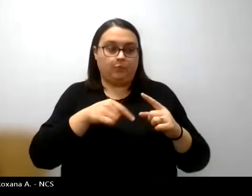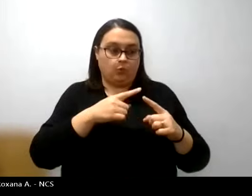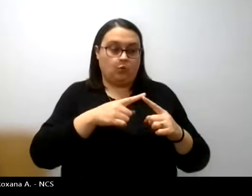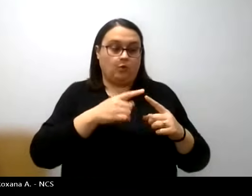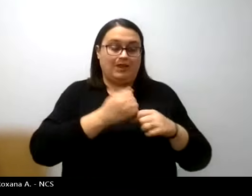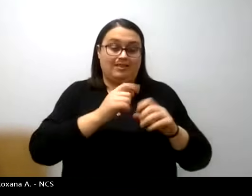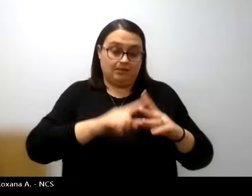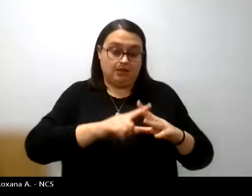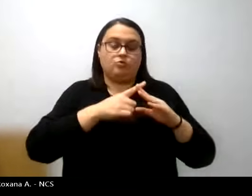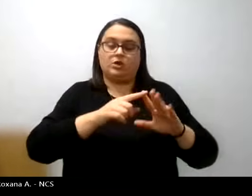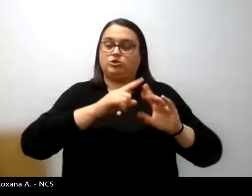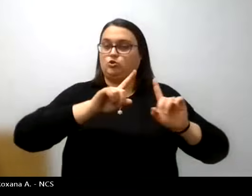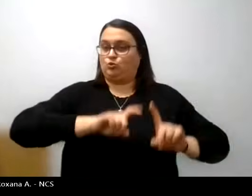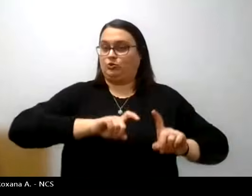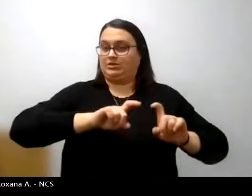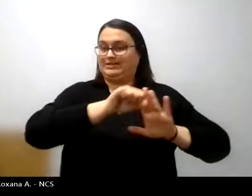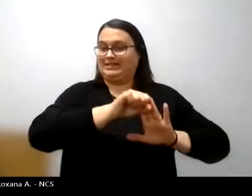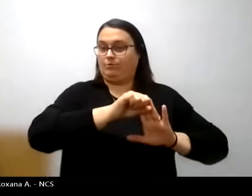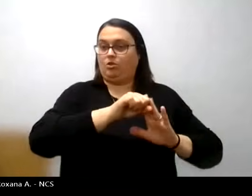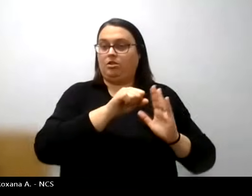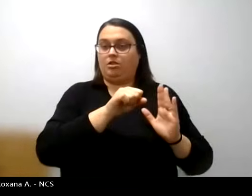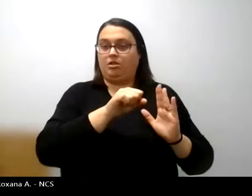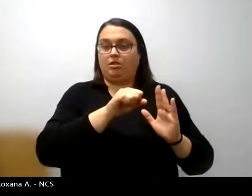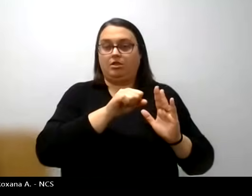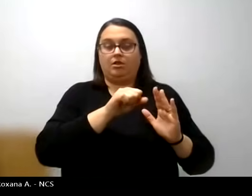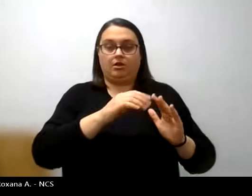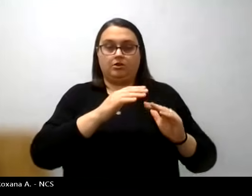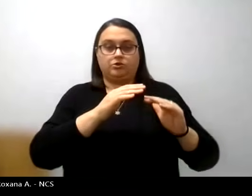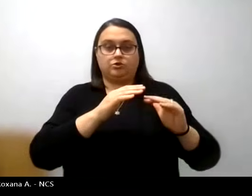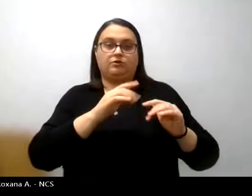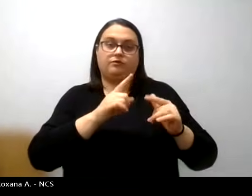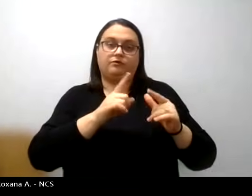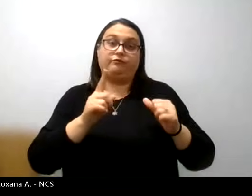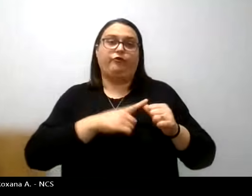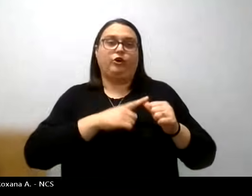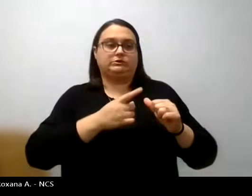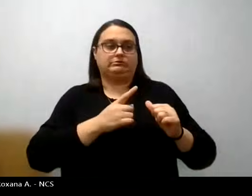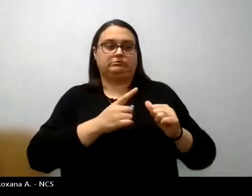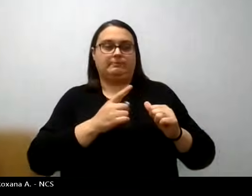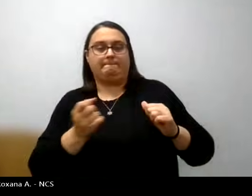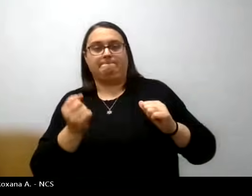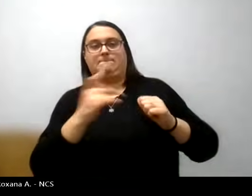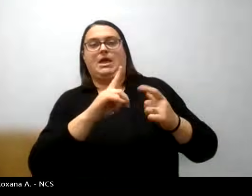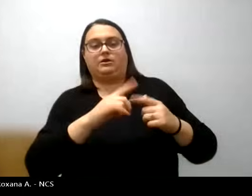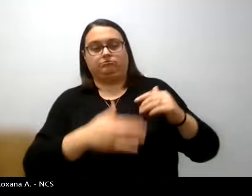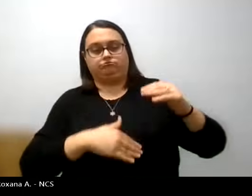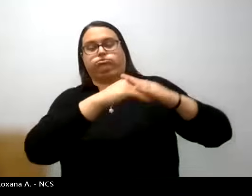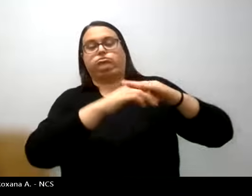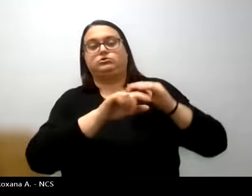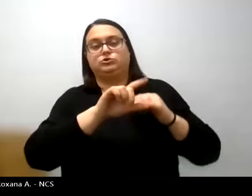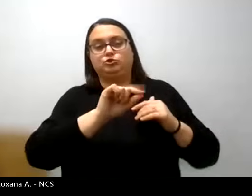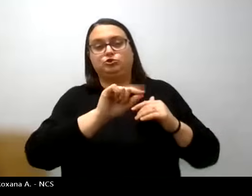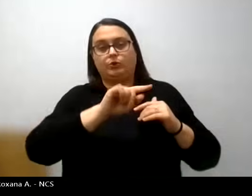original sample from when you get back up to 20 psi or greater, roughly about 48 hours after that before you can make a